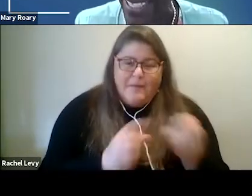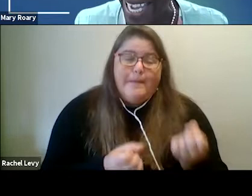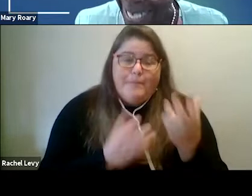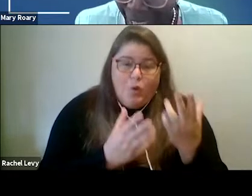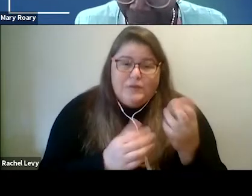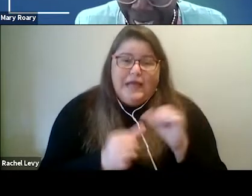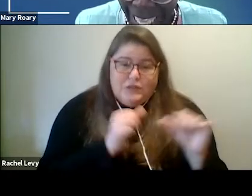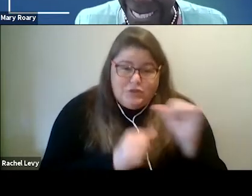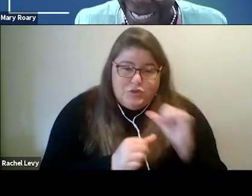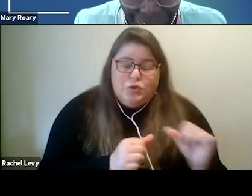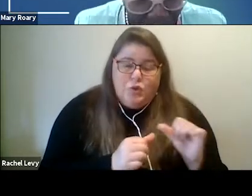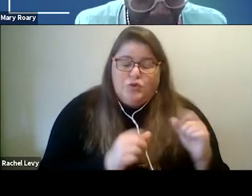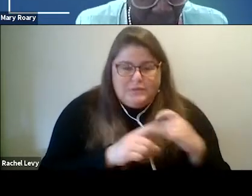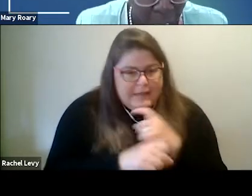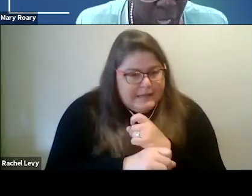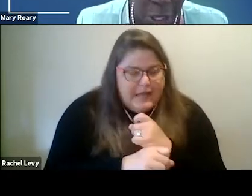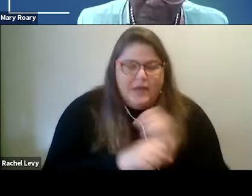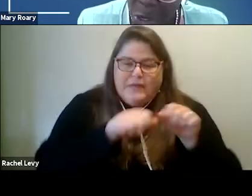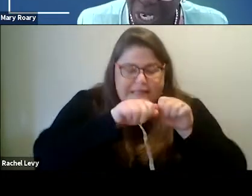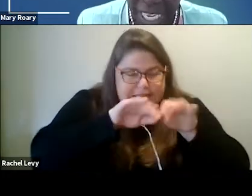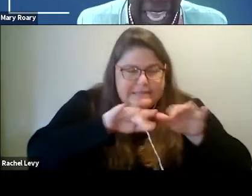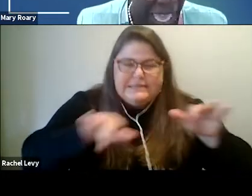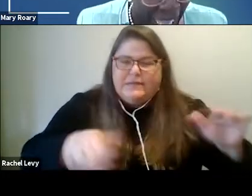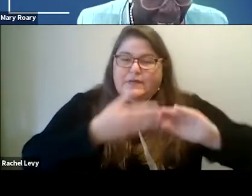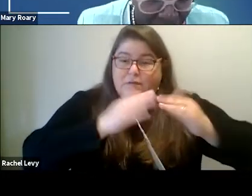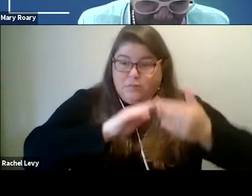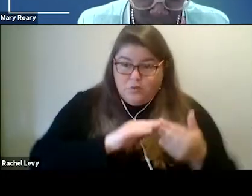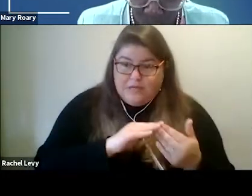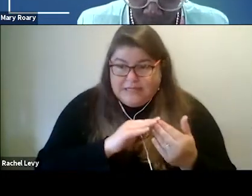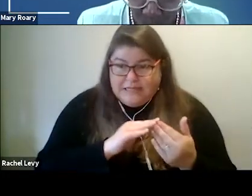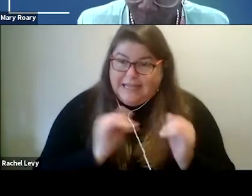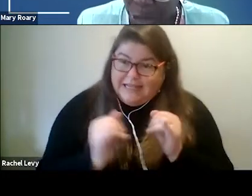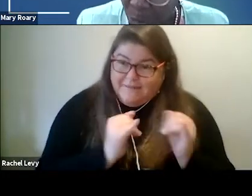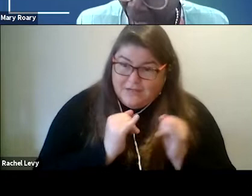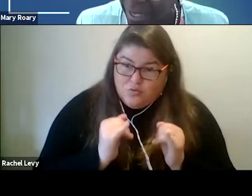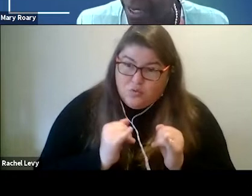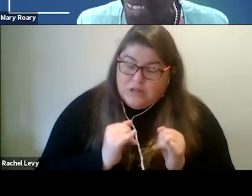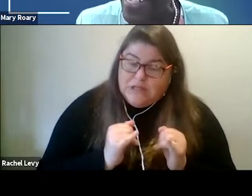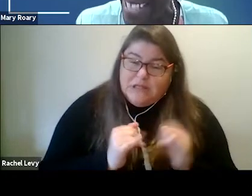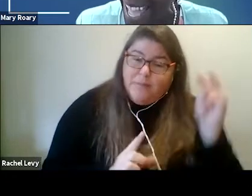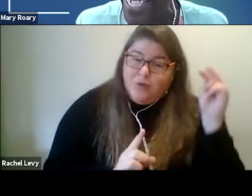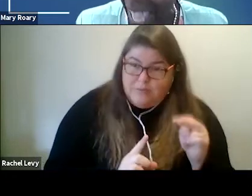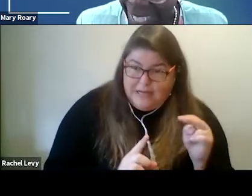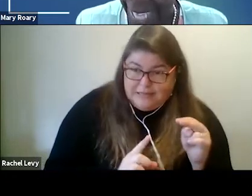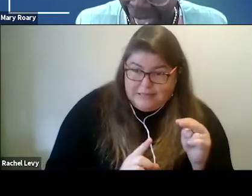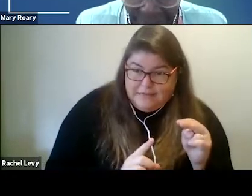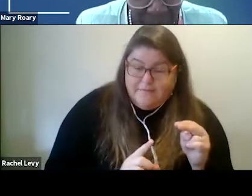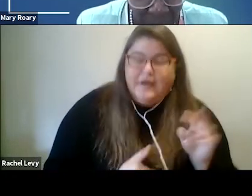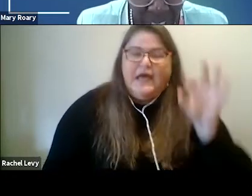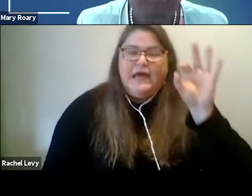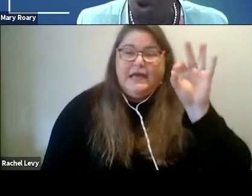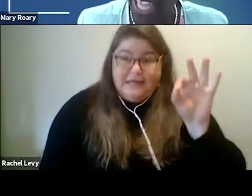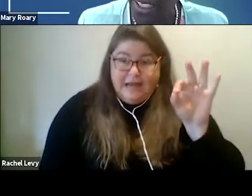multi-social, dynamic, systemic, community, individual perspective?